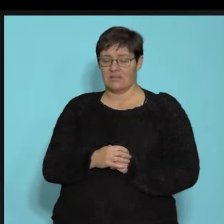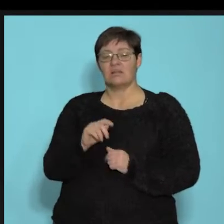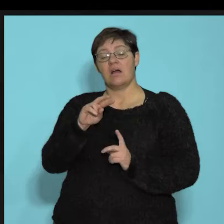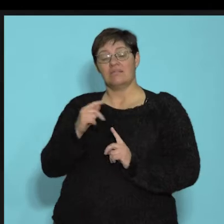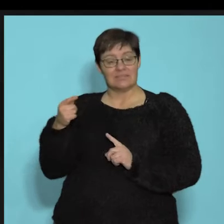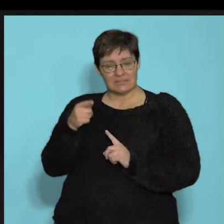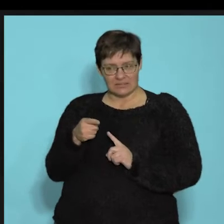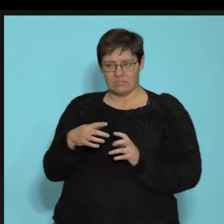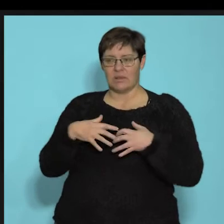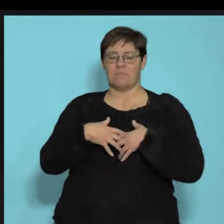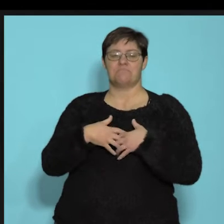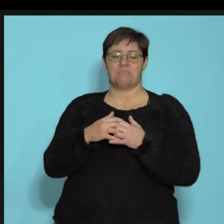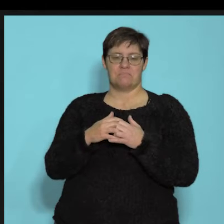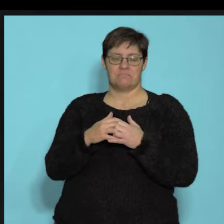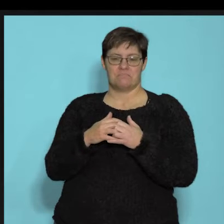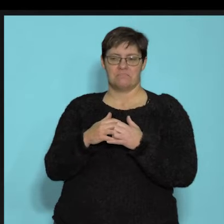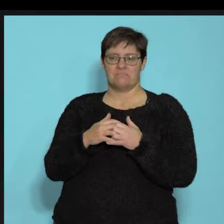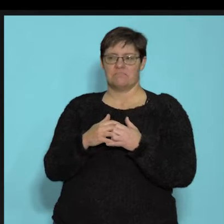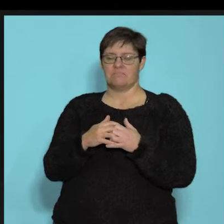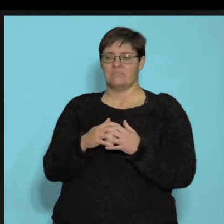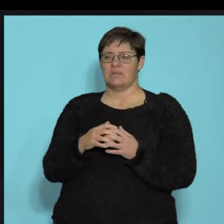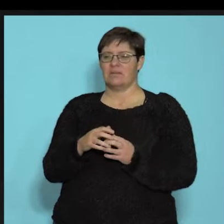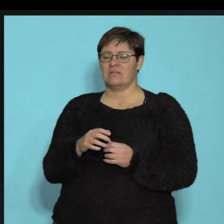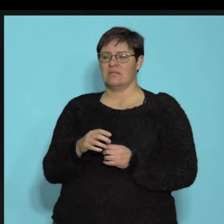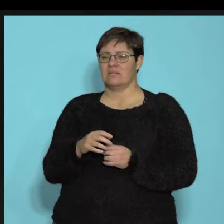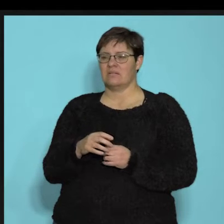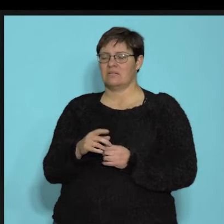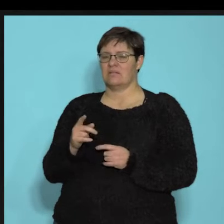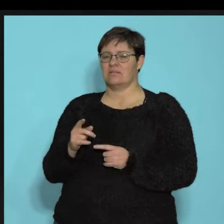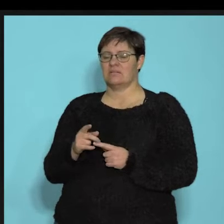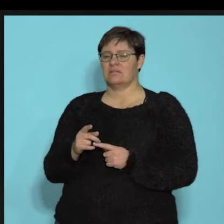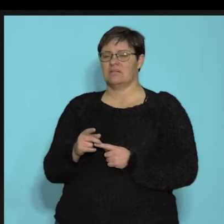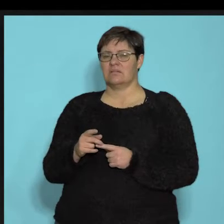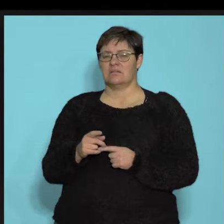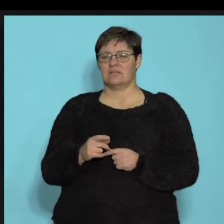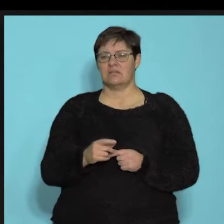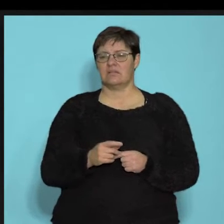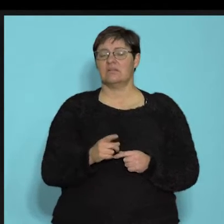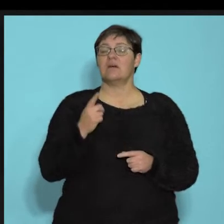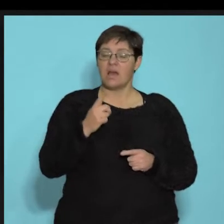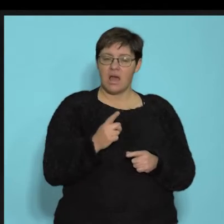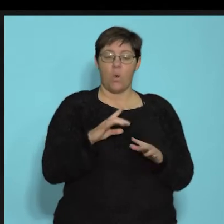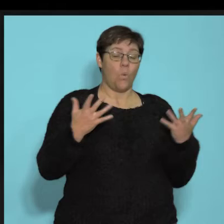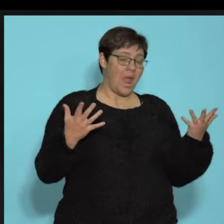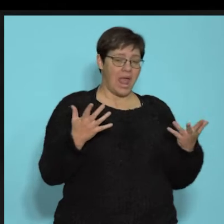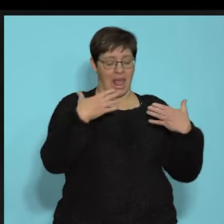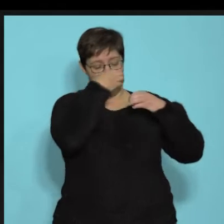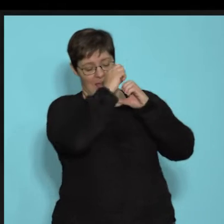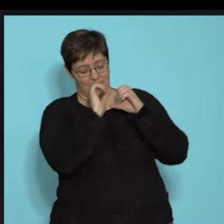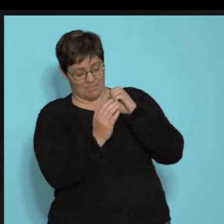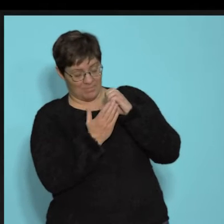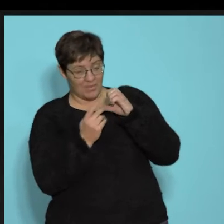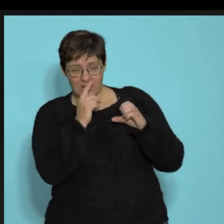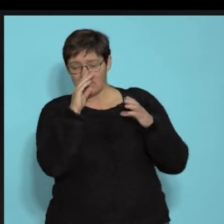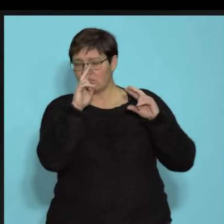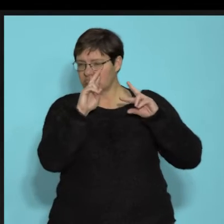following apparatus was set up. I'm going to go through it a bit with you. The following apparatus was set up in a lab.